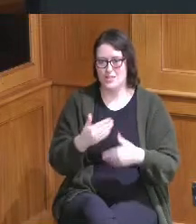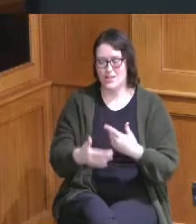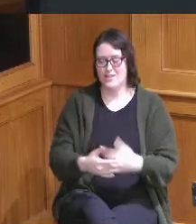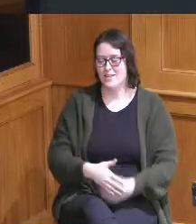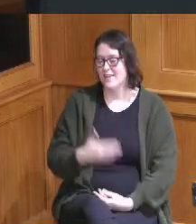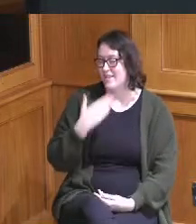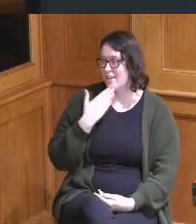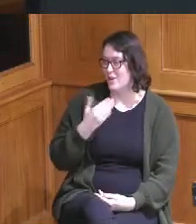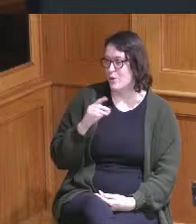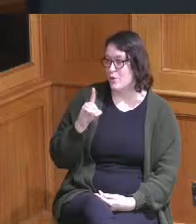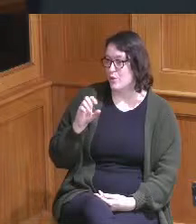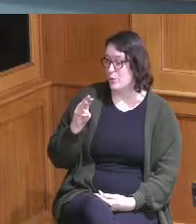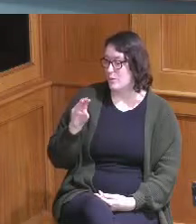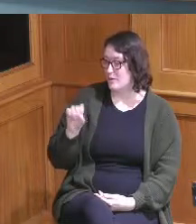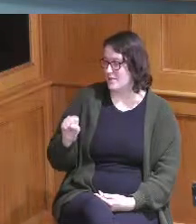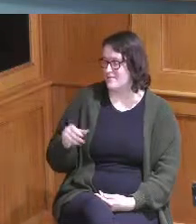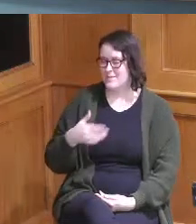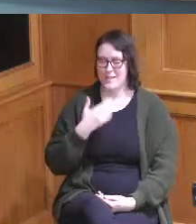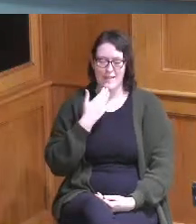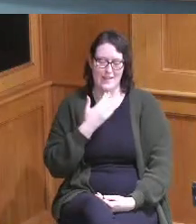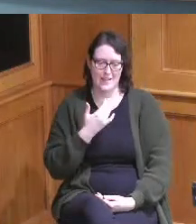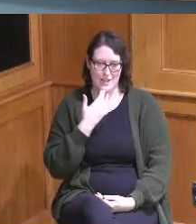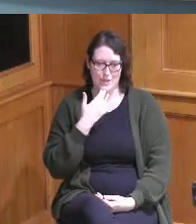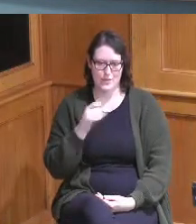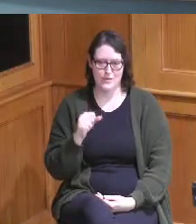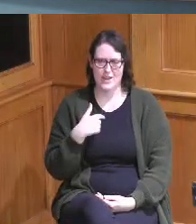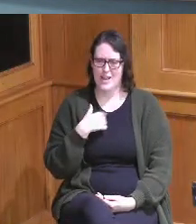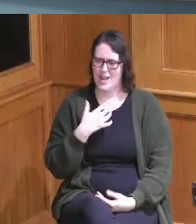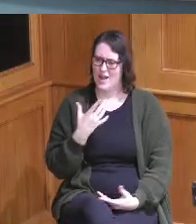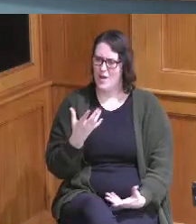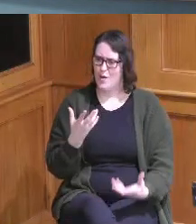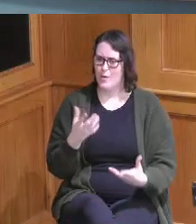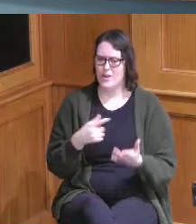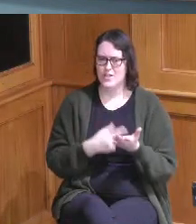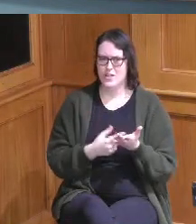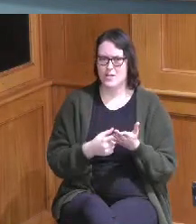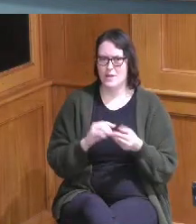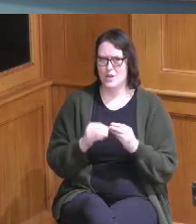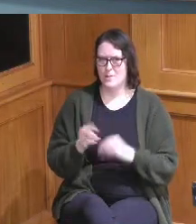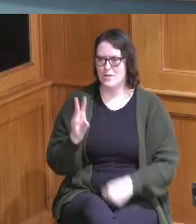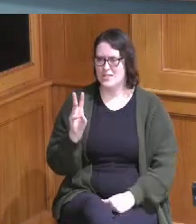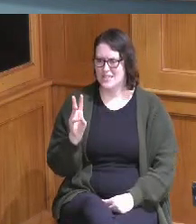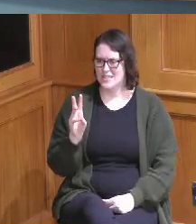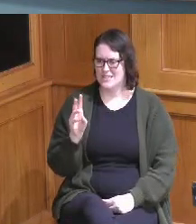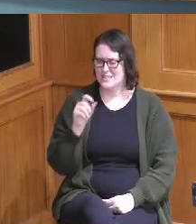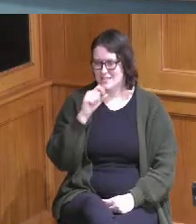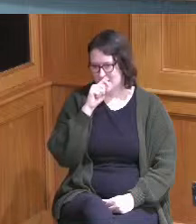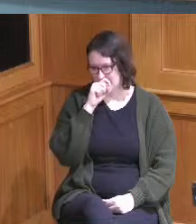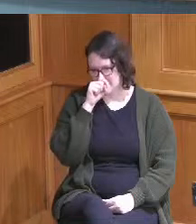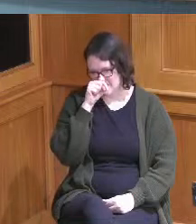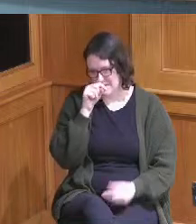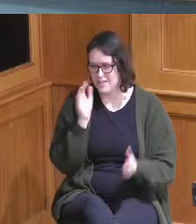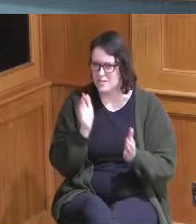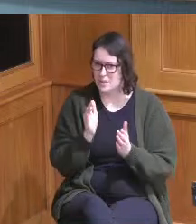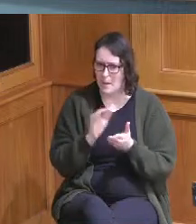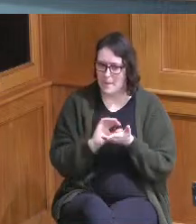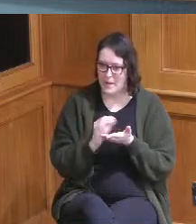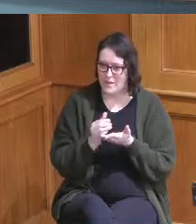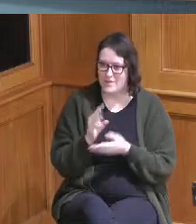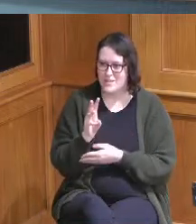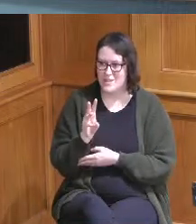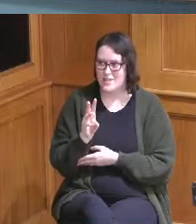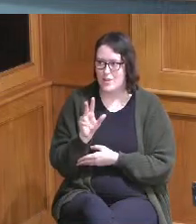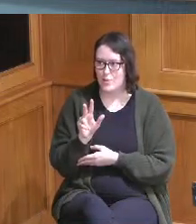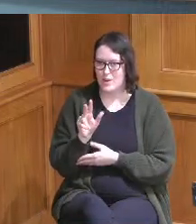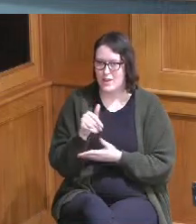you. Commissioner Dumas? Thank you. I'd like to speak about item 6. It's a small amount, $6,300,